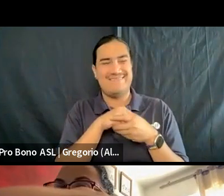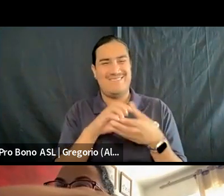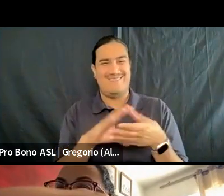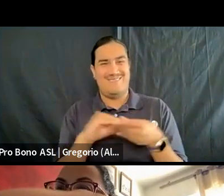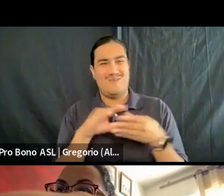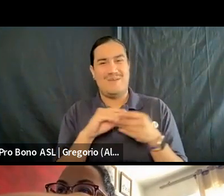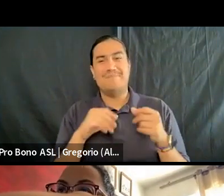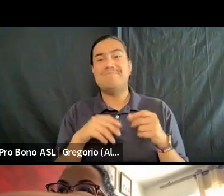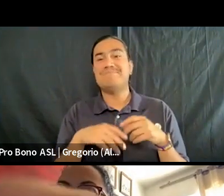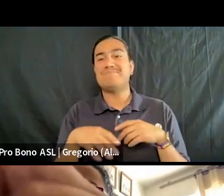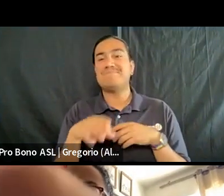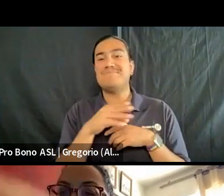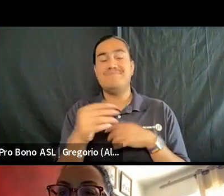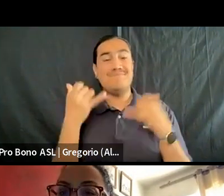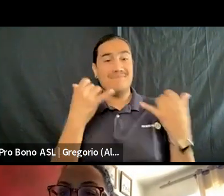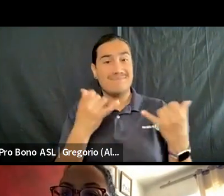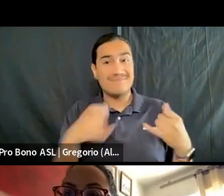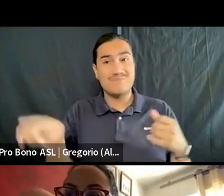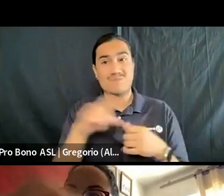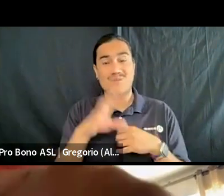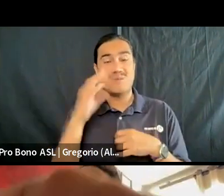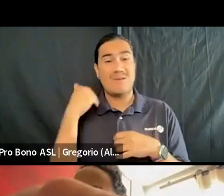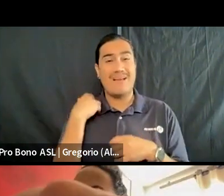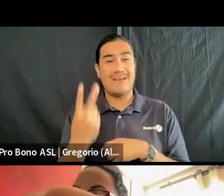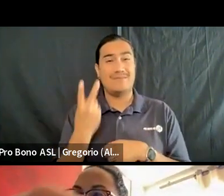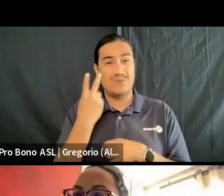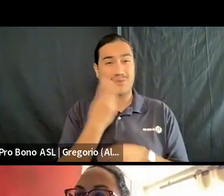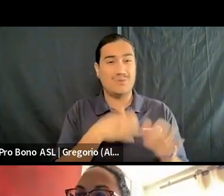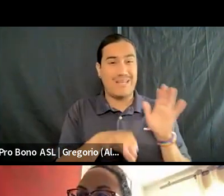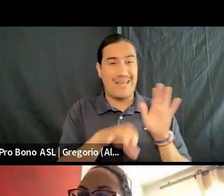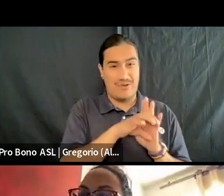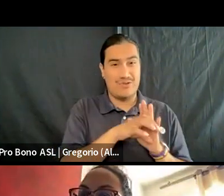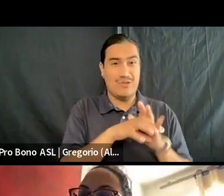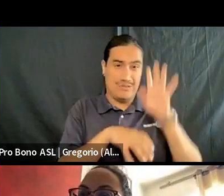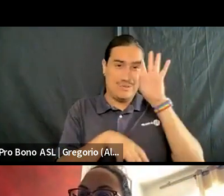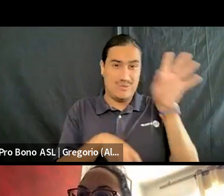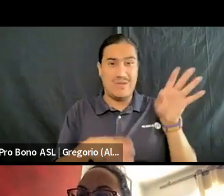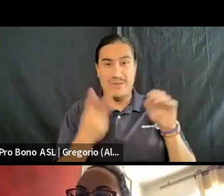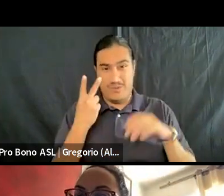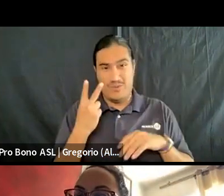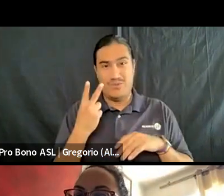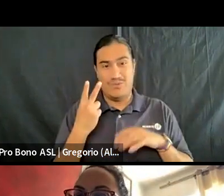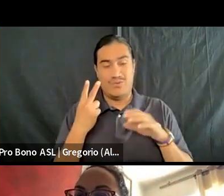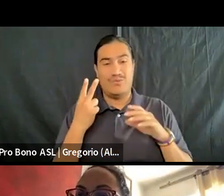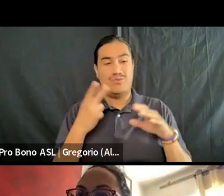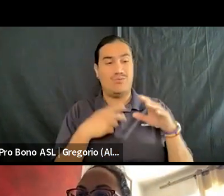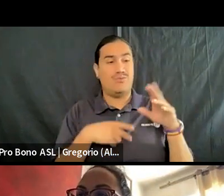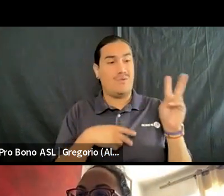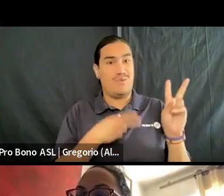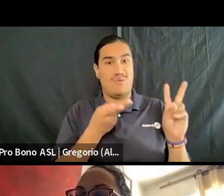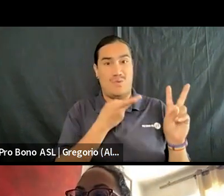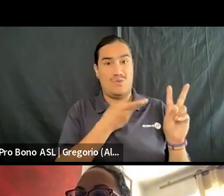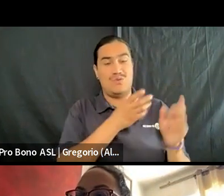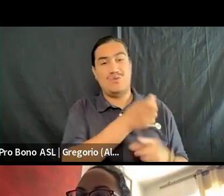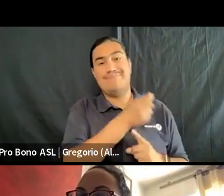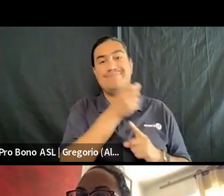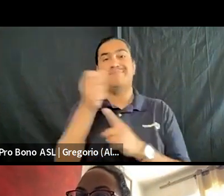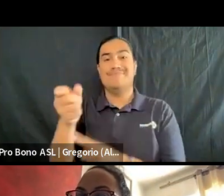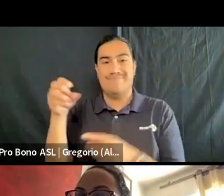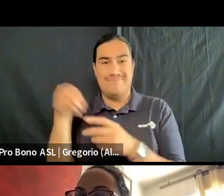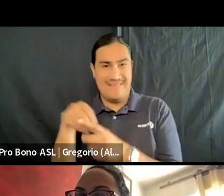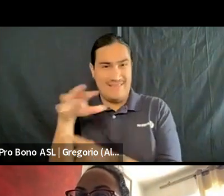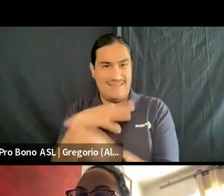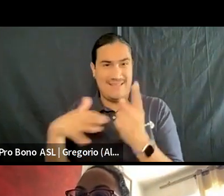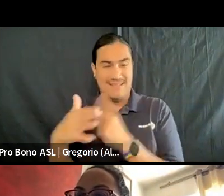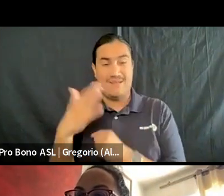And now you're gonna put two characters into that setting. The characters do not have to be, they don't have to know